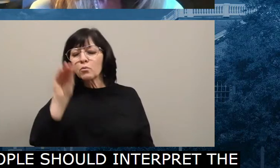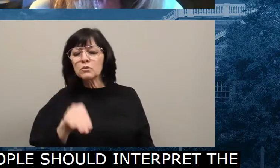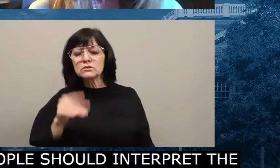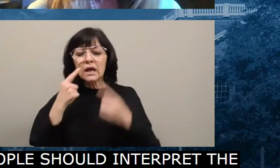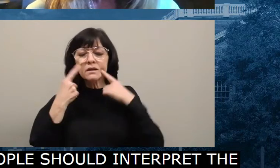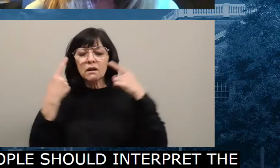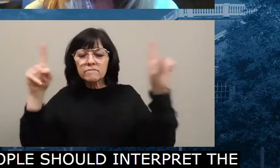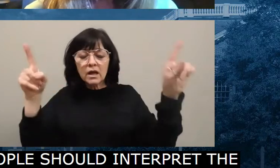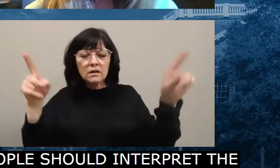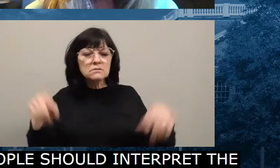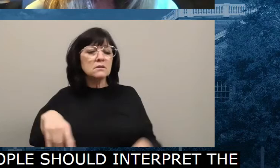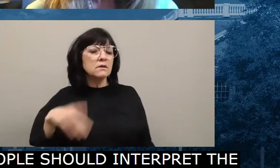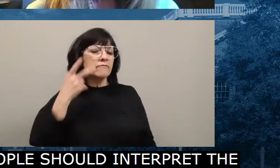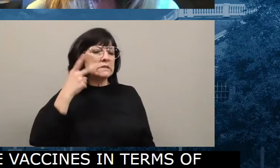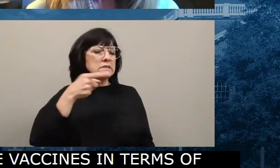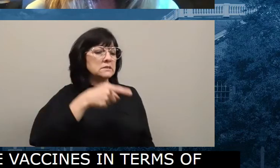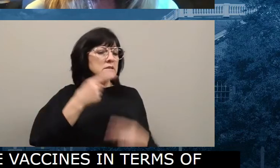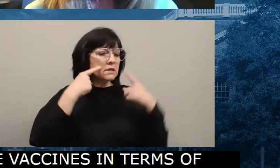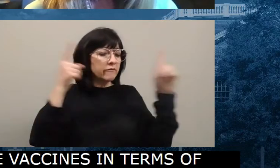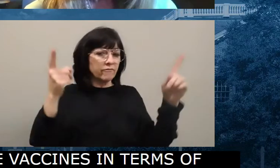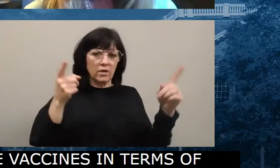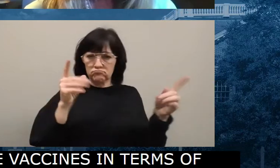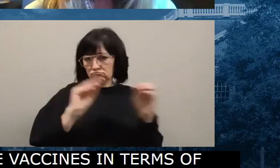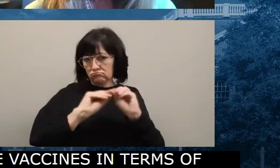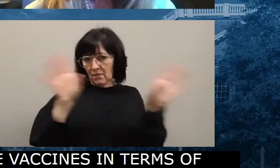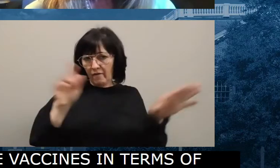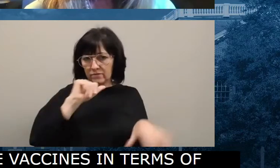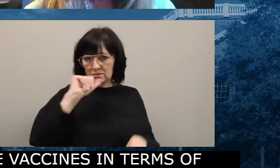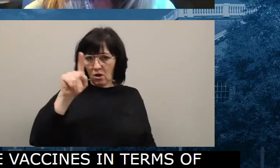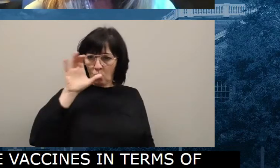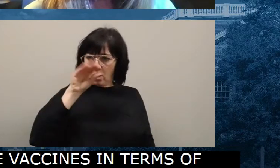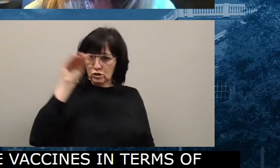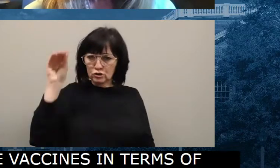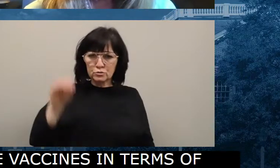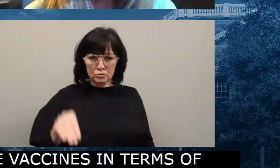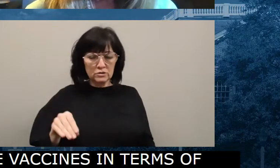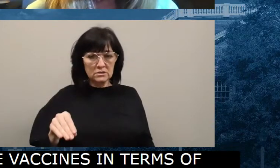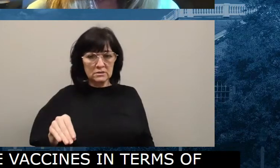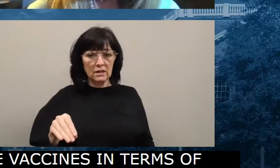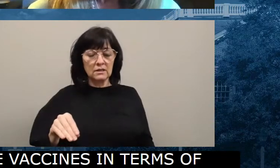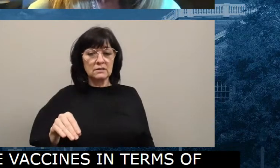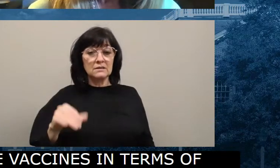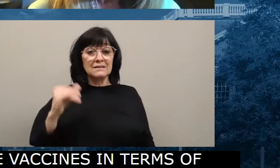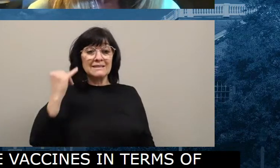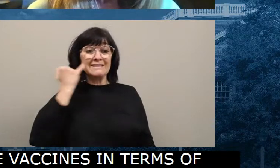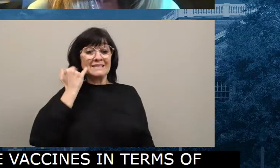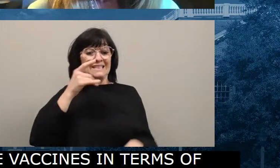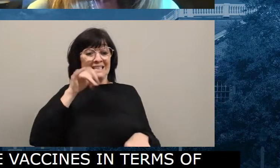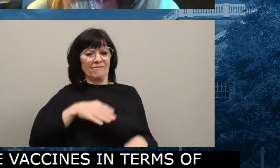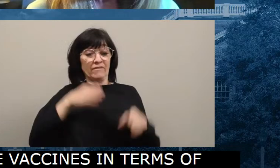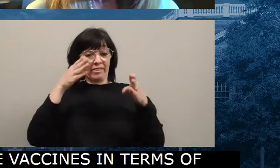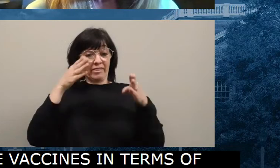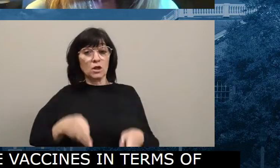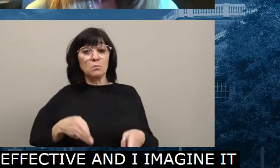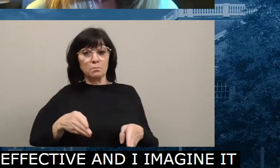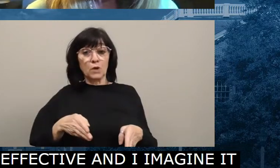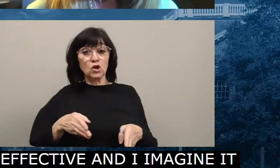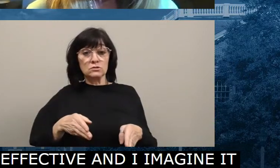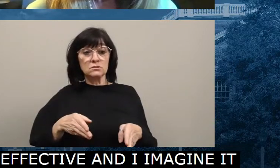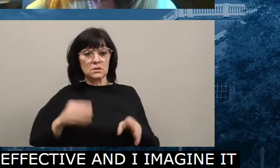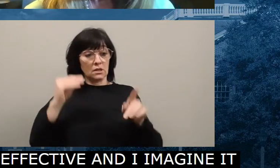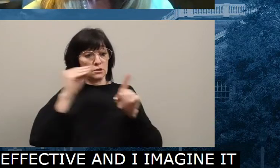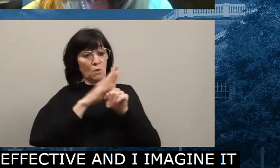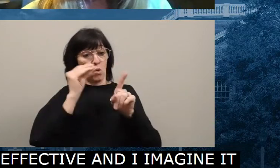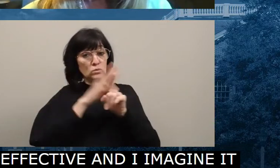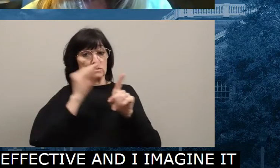95% effective, but I imagine it's a little more complex than just if you're exposed 100 times, you'll be safe 95 times.